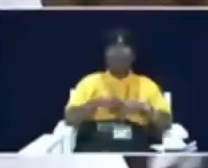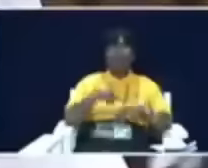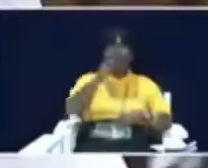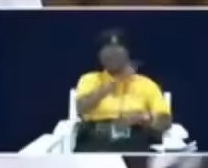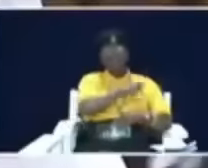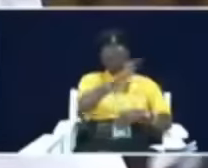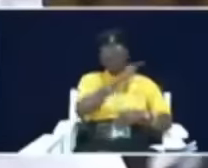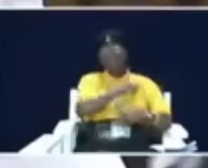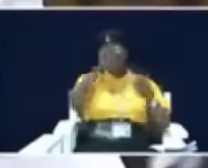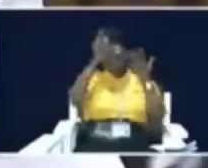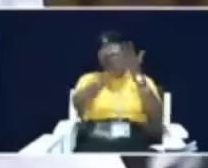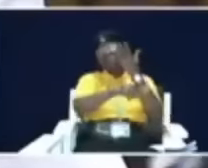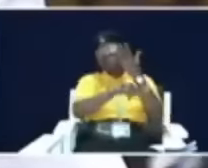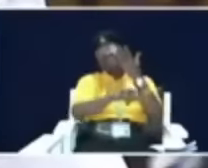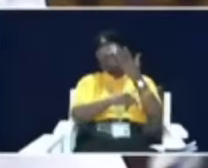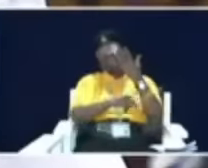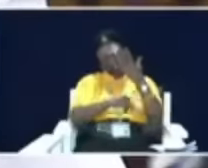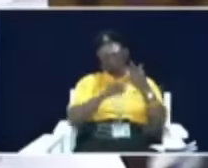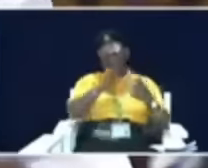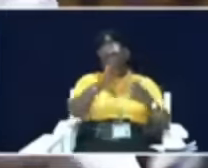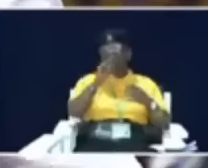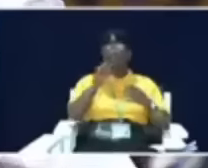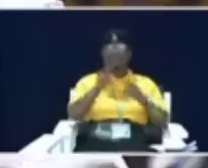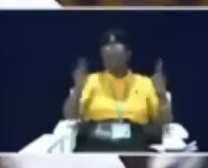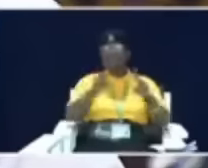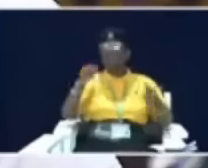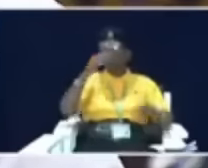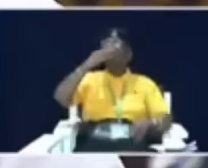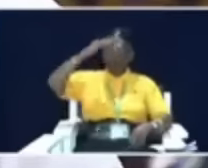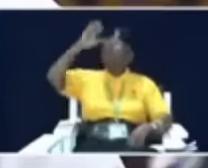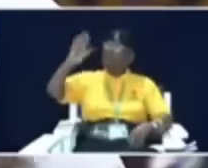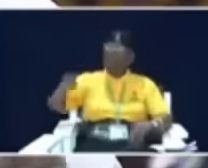laziness is a terrible war.